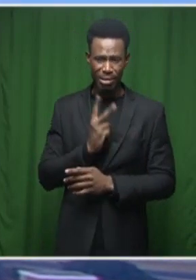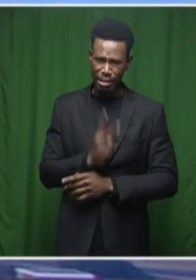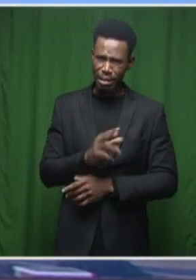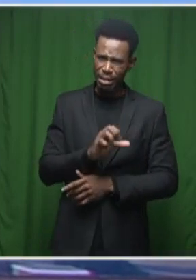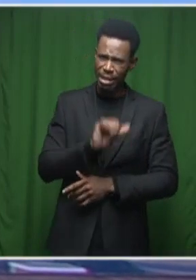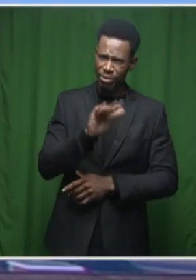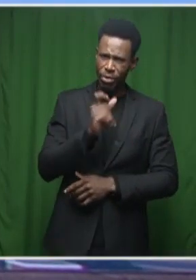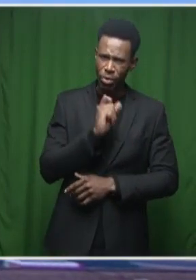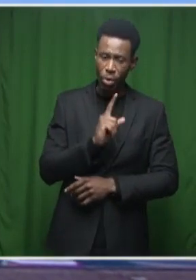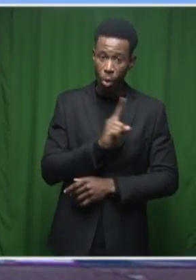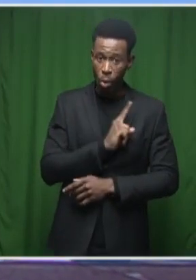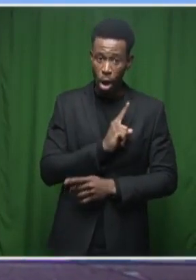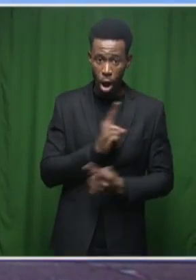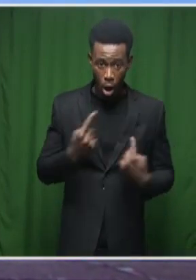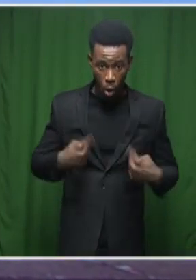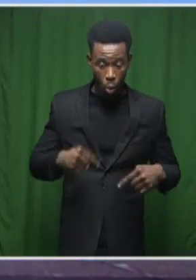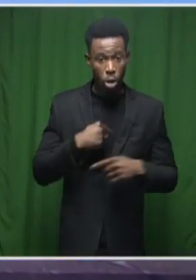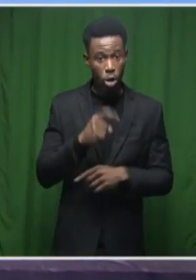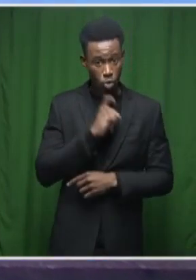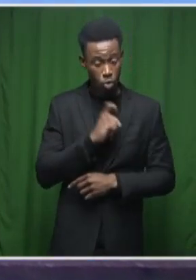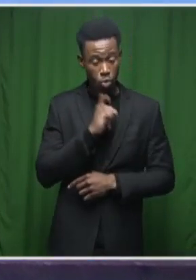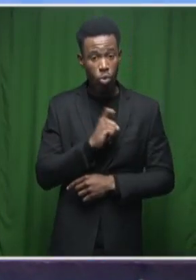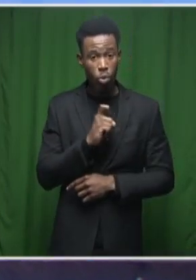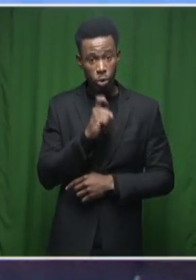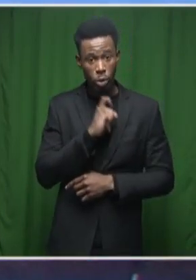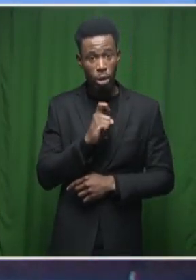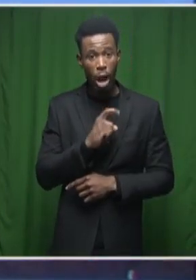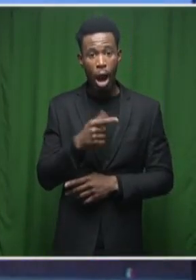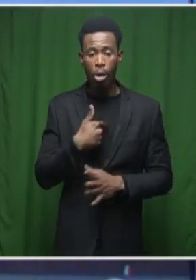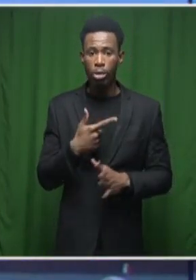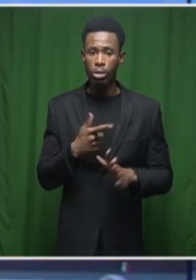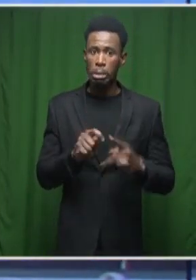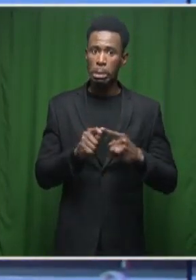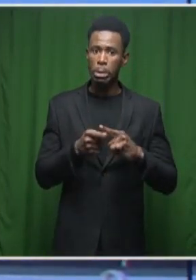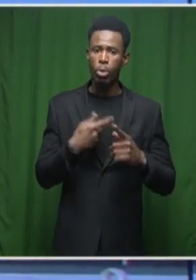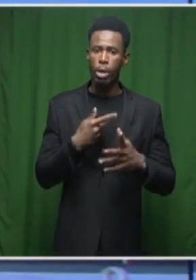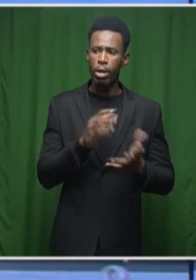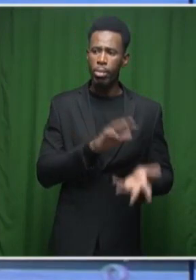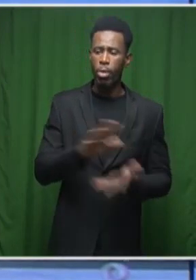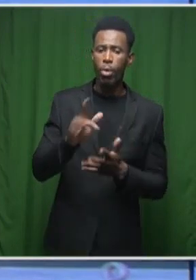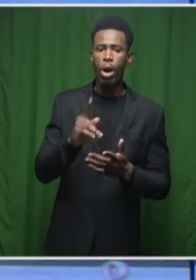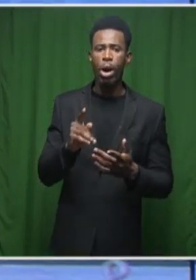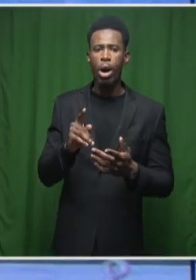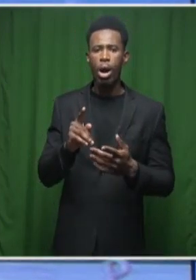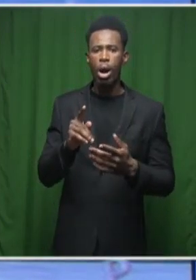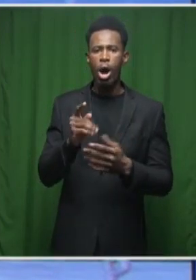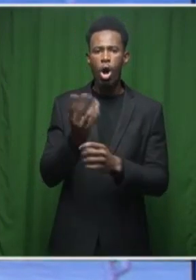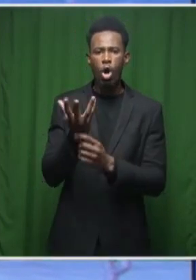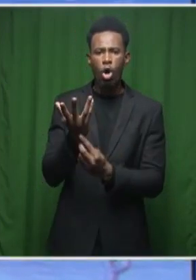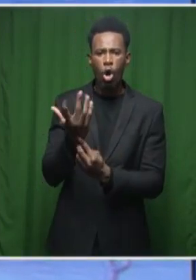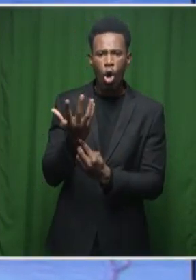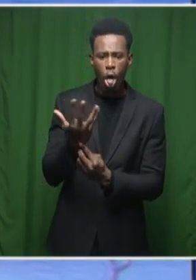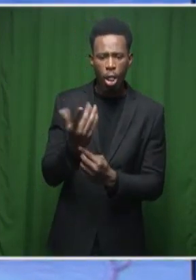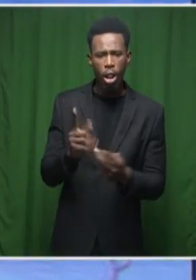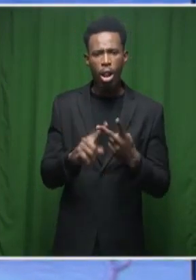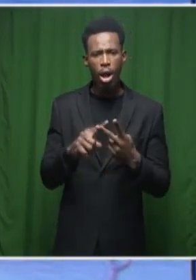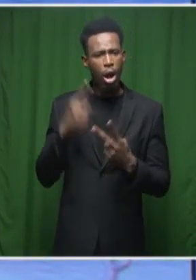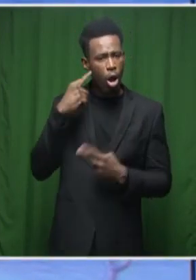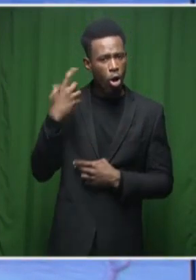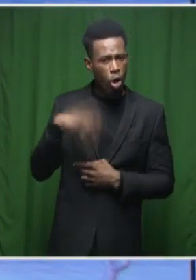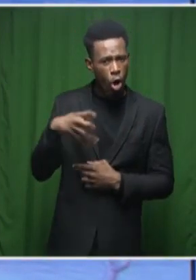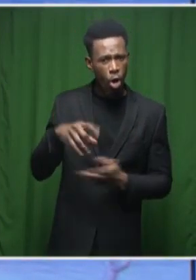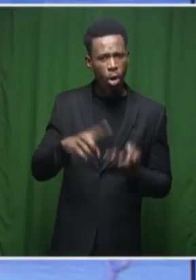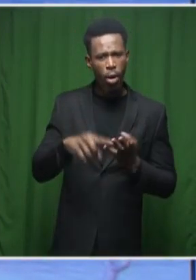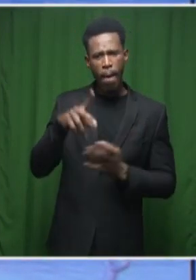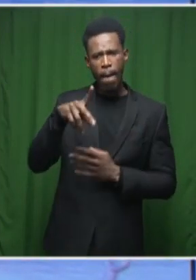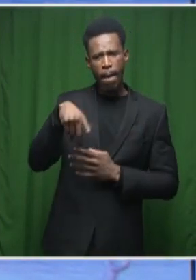mean, we really do. We use our key exports are coal and metals such as platinum and gold, which really are largely produced, when you look at